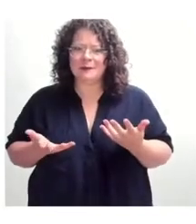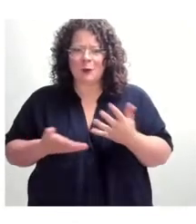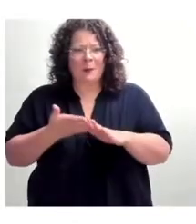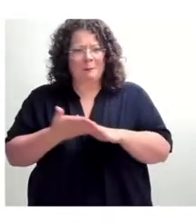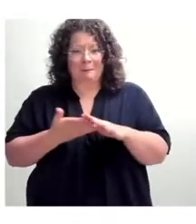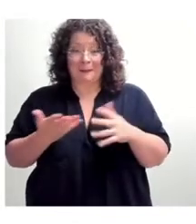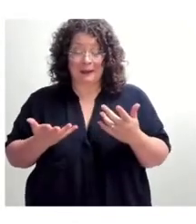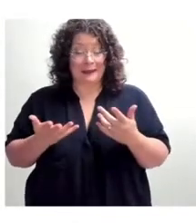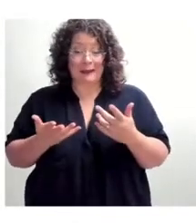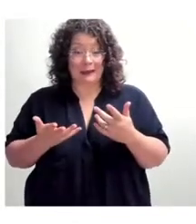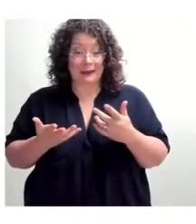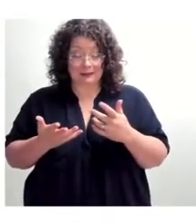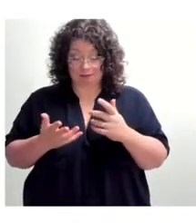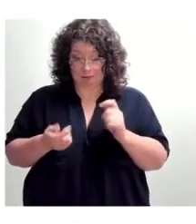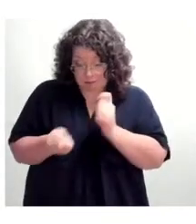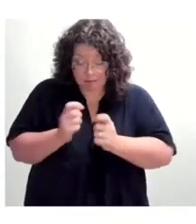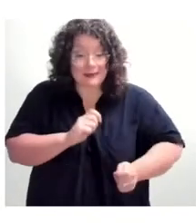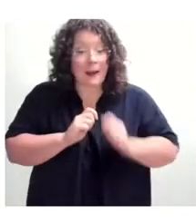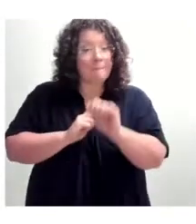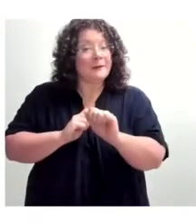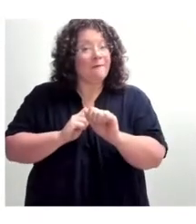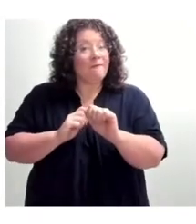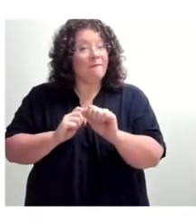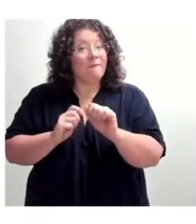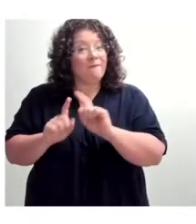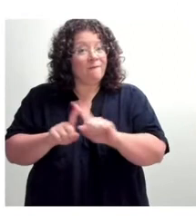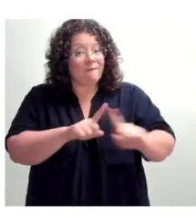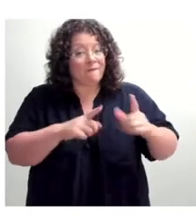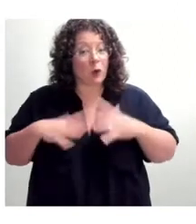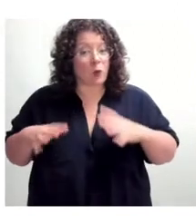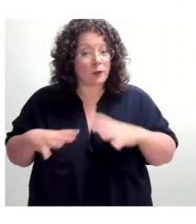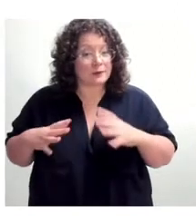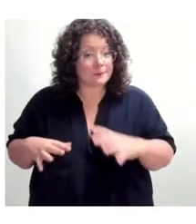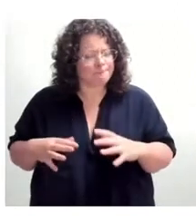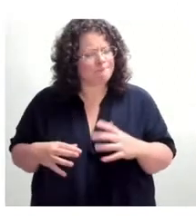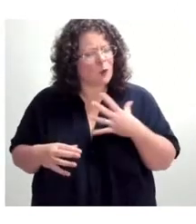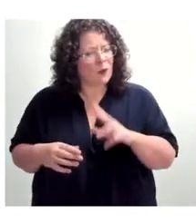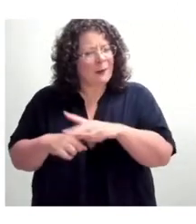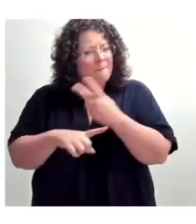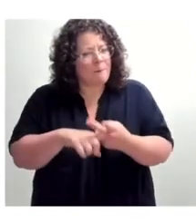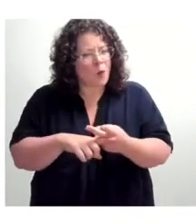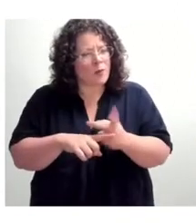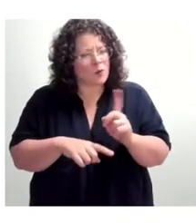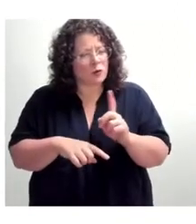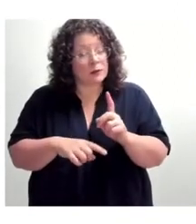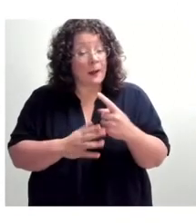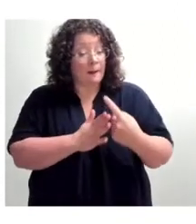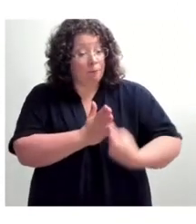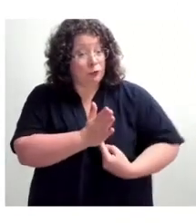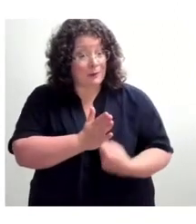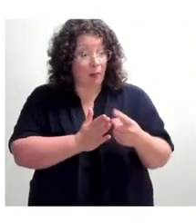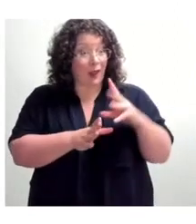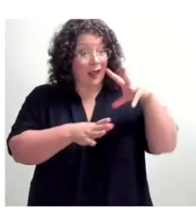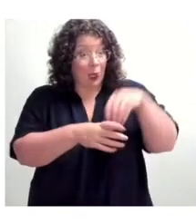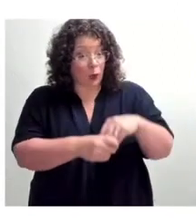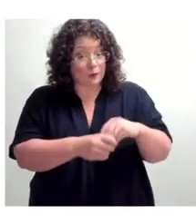them consistently, then we really will, you know, sort of make the world a much more inclusive place. Yeah, I absolutely agree.